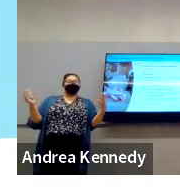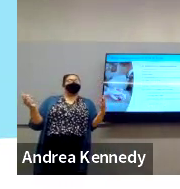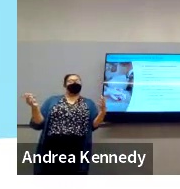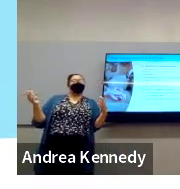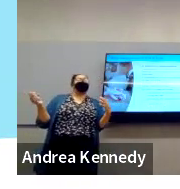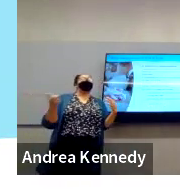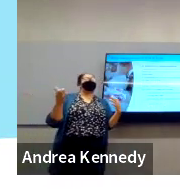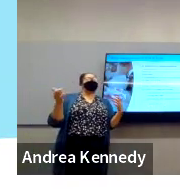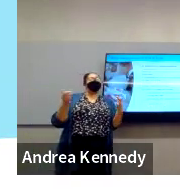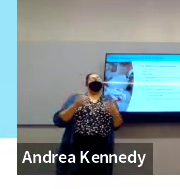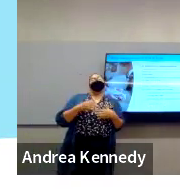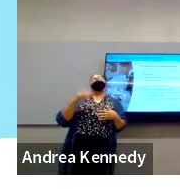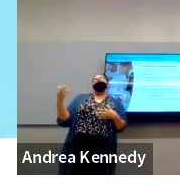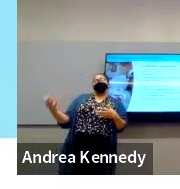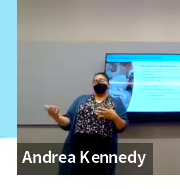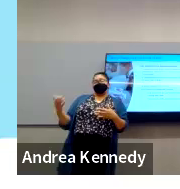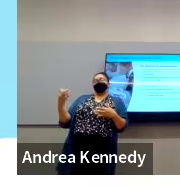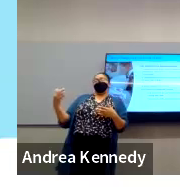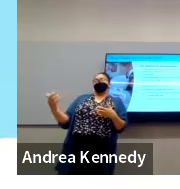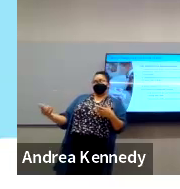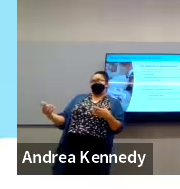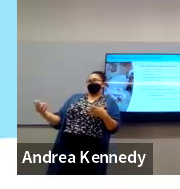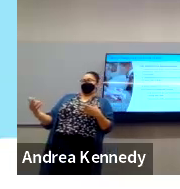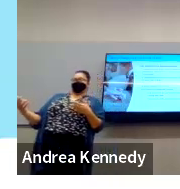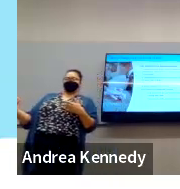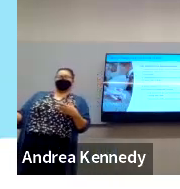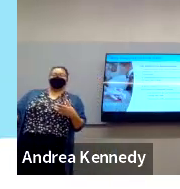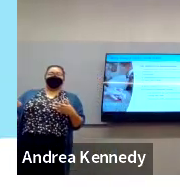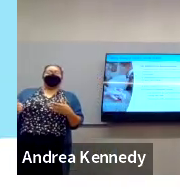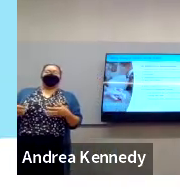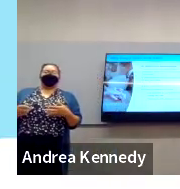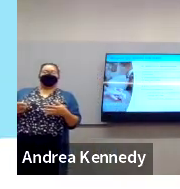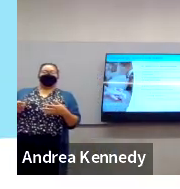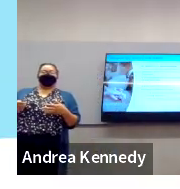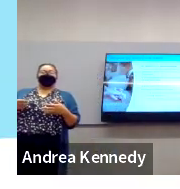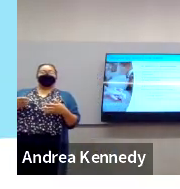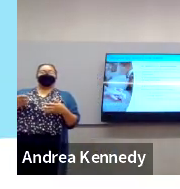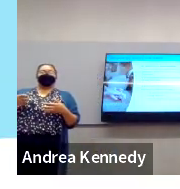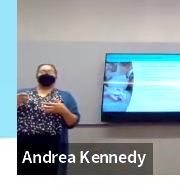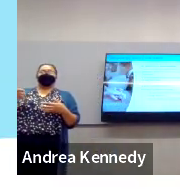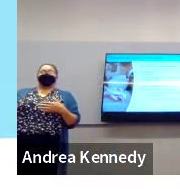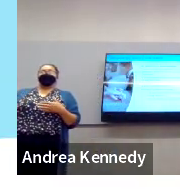the calculation that you might see at your next rent increase.